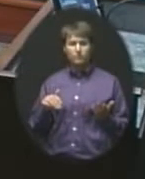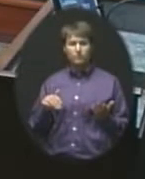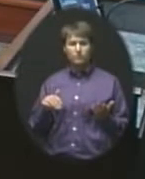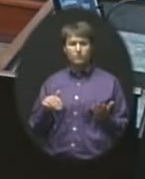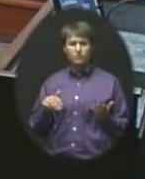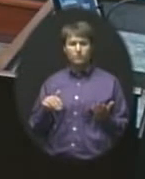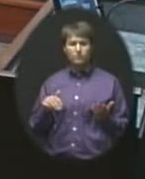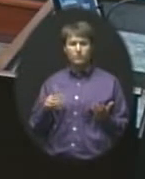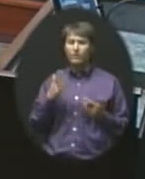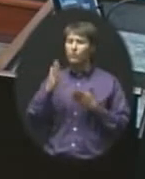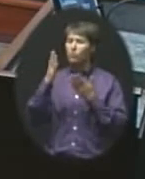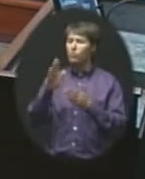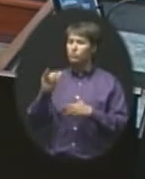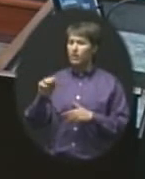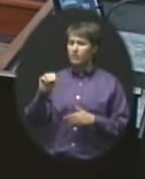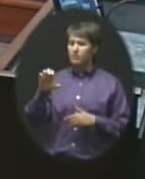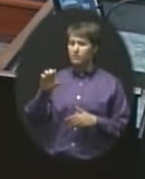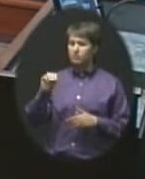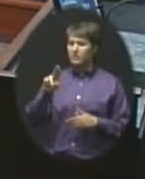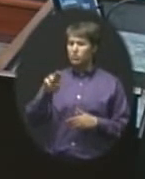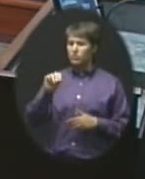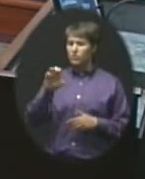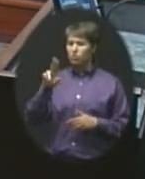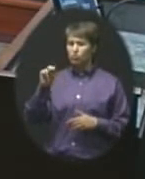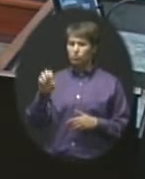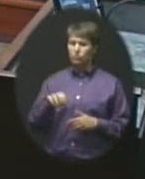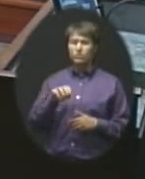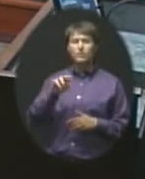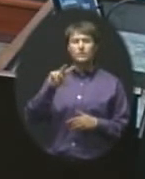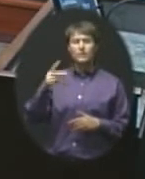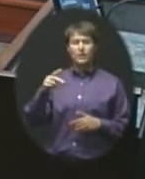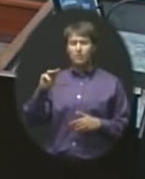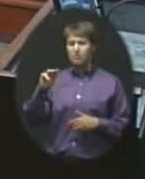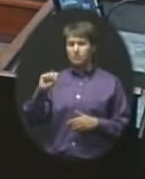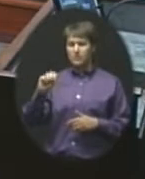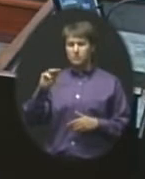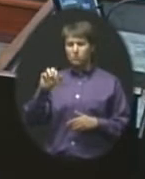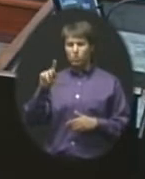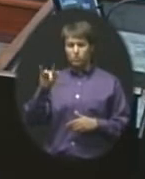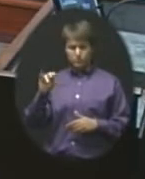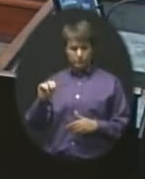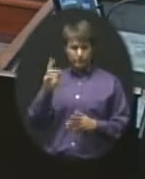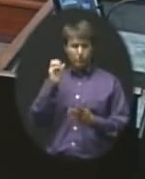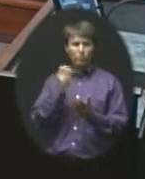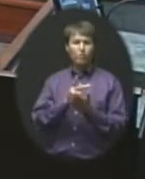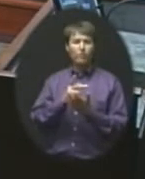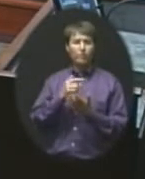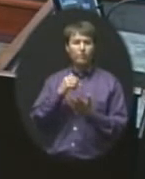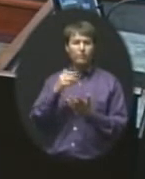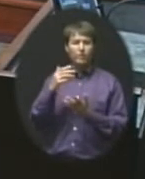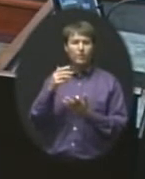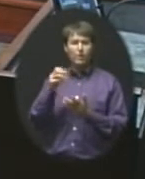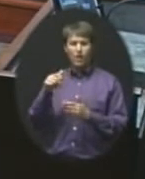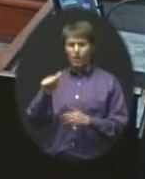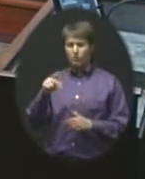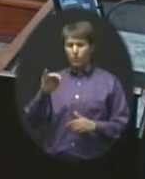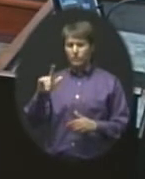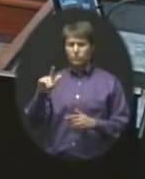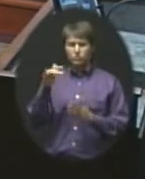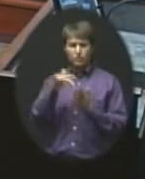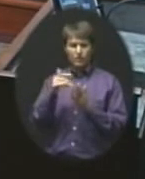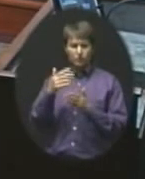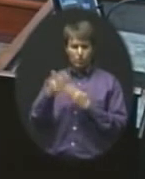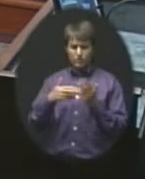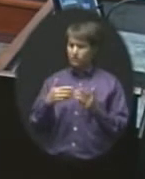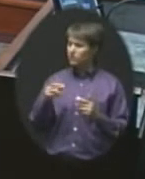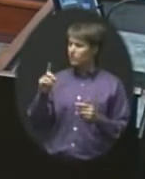Mm-hmm. I have a motion by Mr. McCune and a second by Ms. Martin for approval of the appraisal study process. Is it? Dr. Daniels?